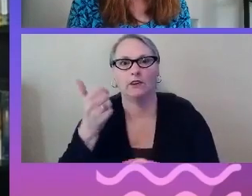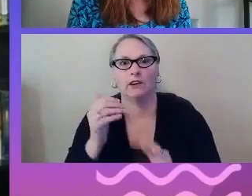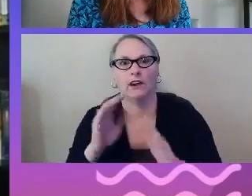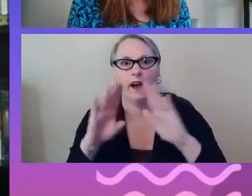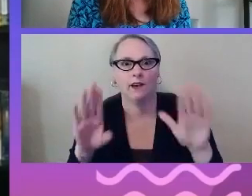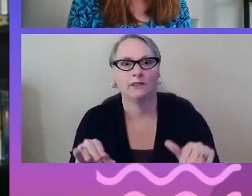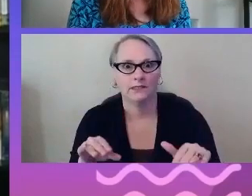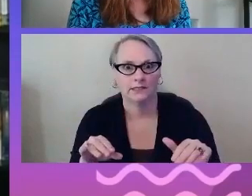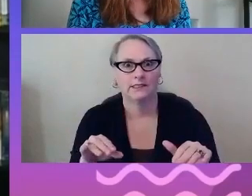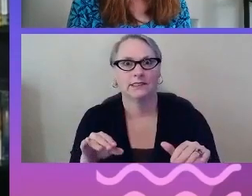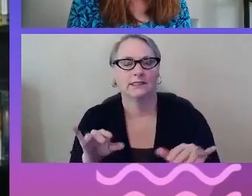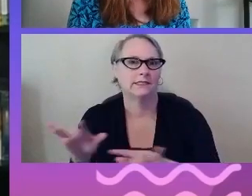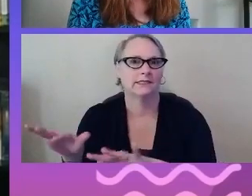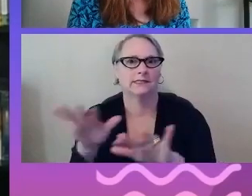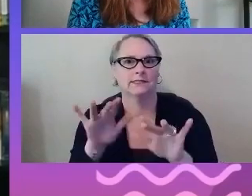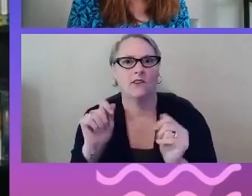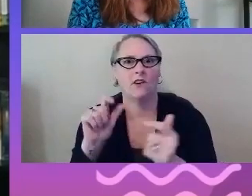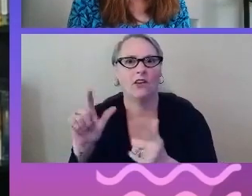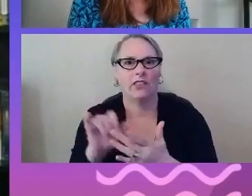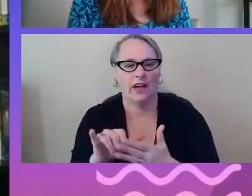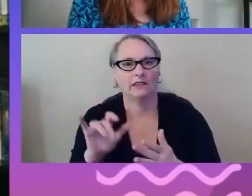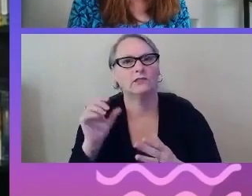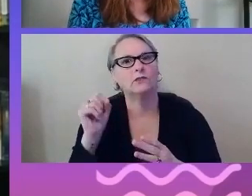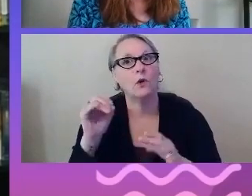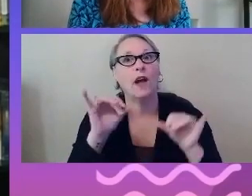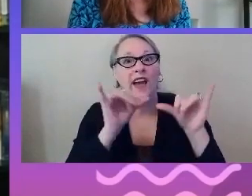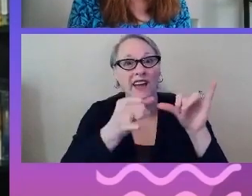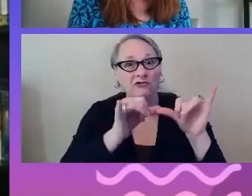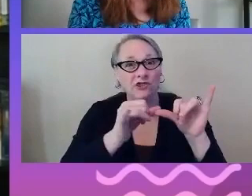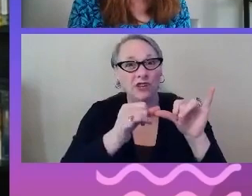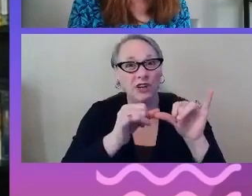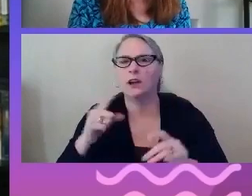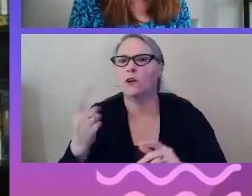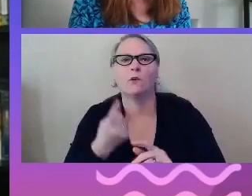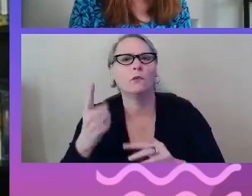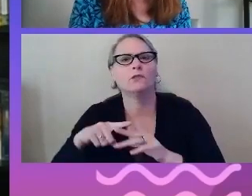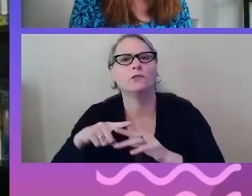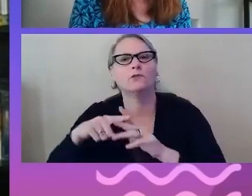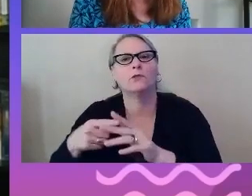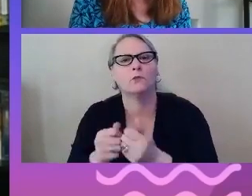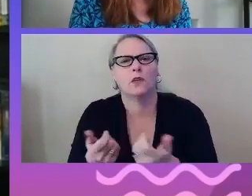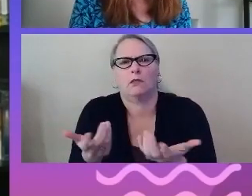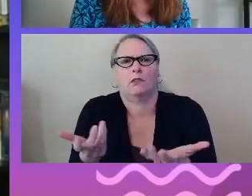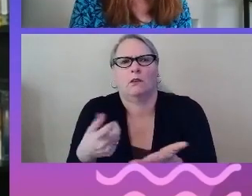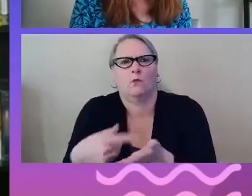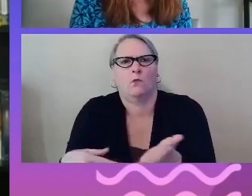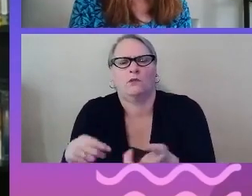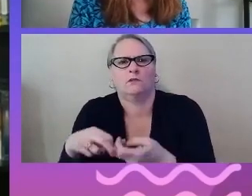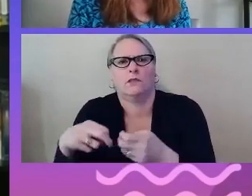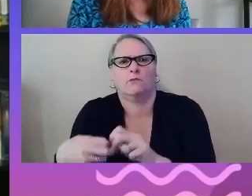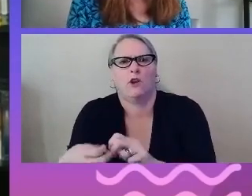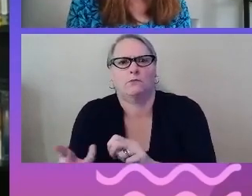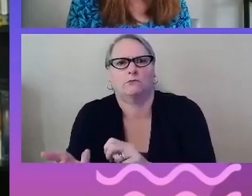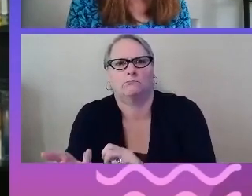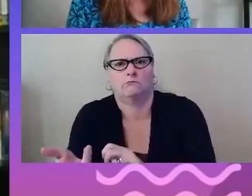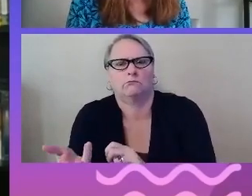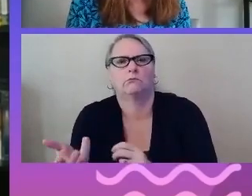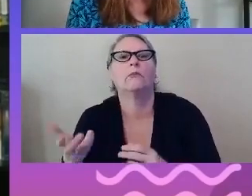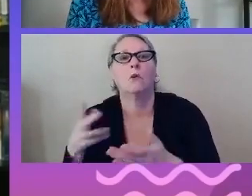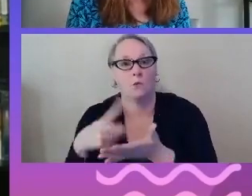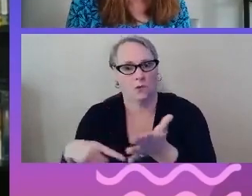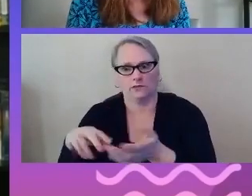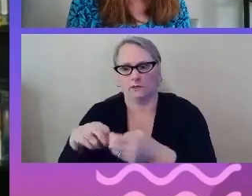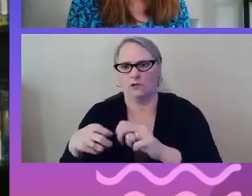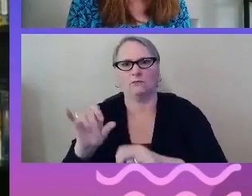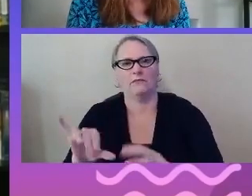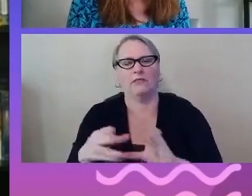always starts with, what is the problem? So like we talked about even in our stories, that's one of the questions we ask. What's the problem in this story? And then ask the kids to